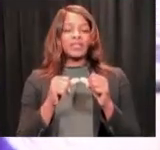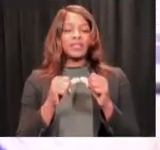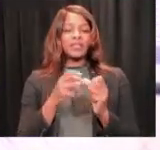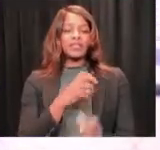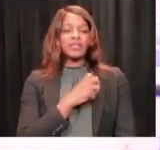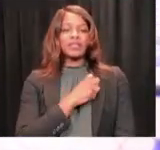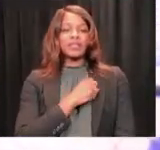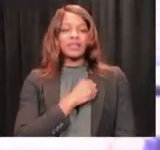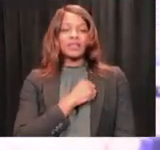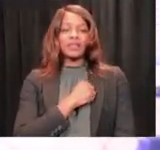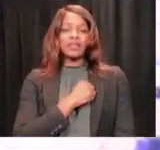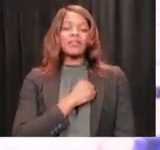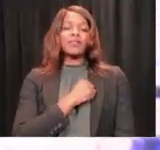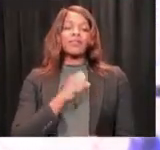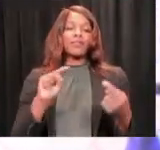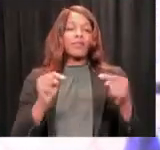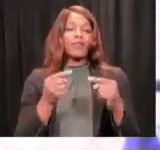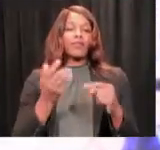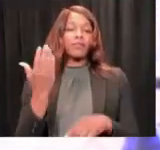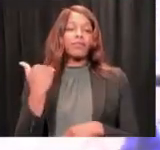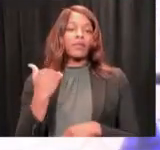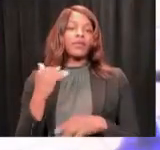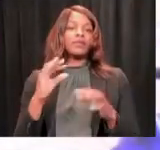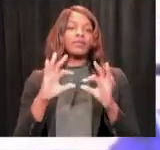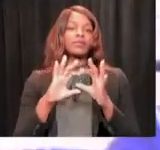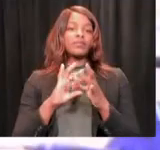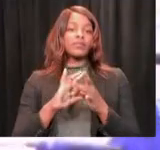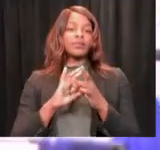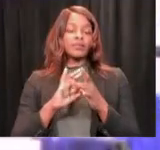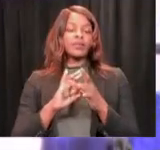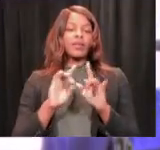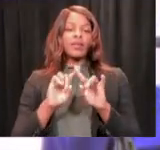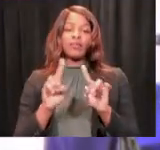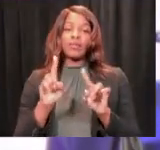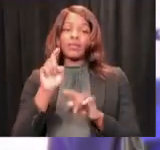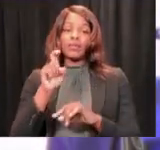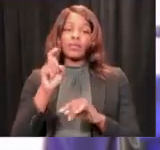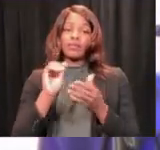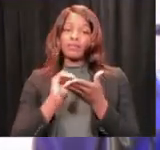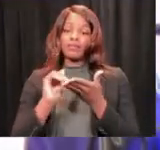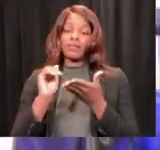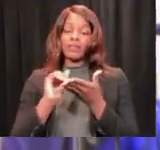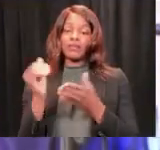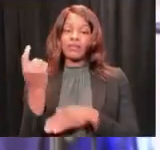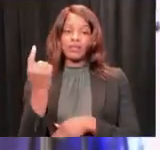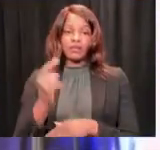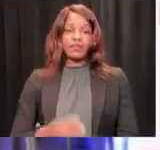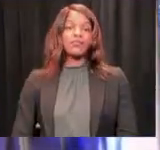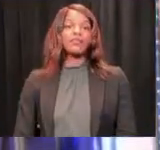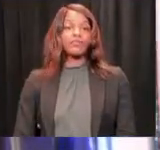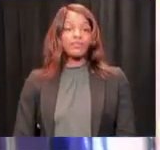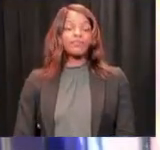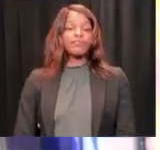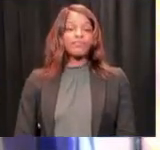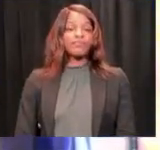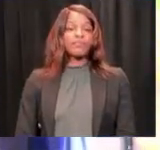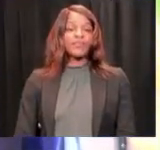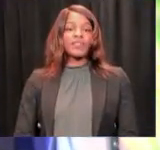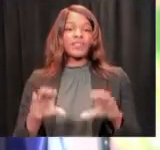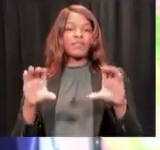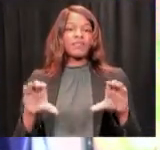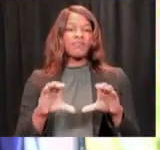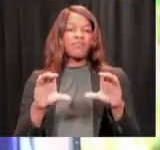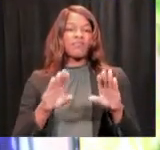the pain of a past relationship. But until you are willing to forgive someone for actions that they've